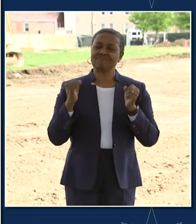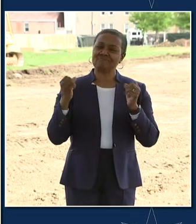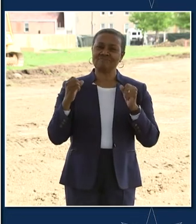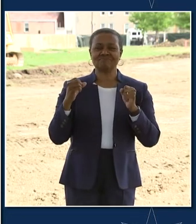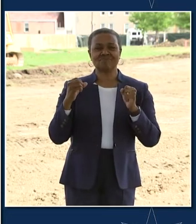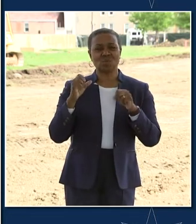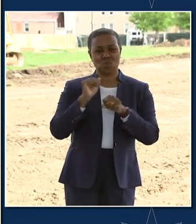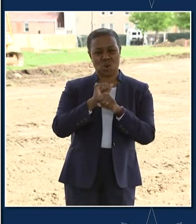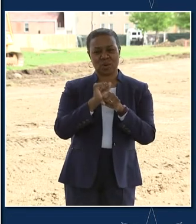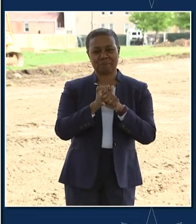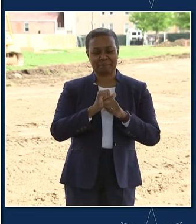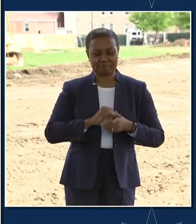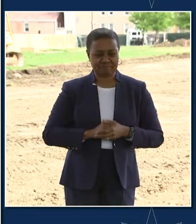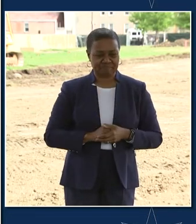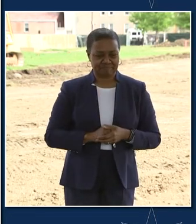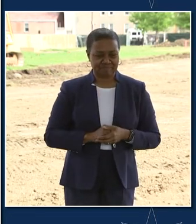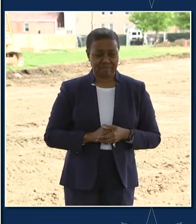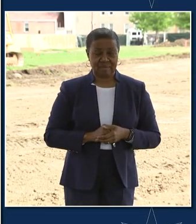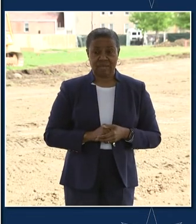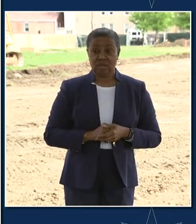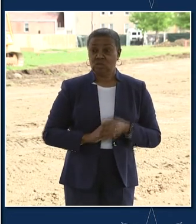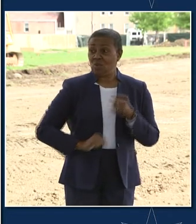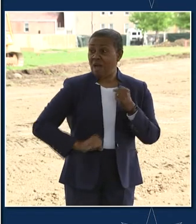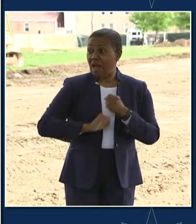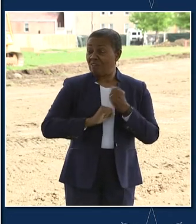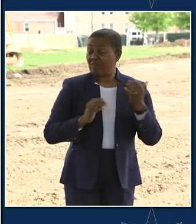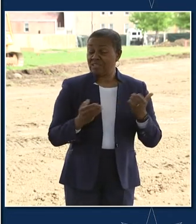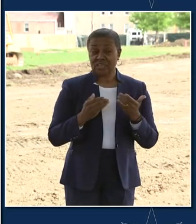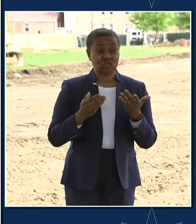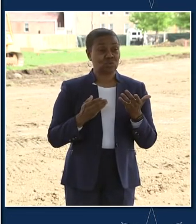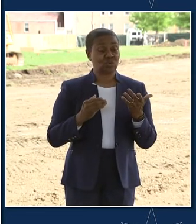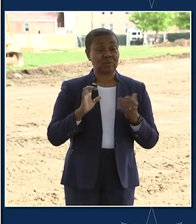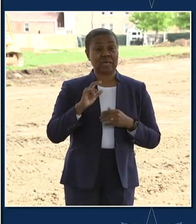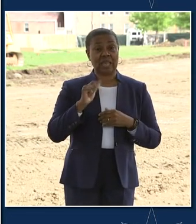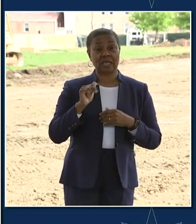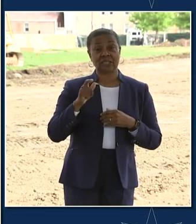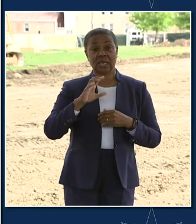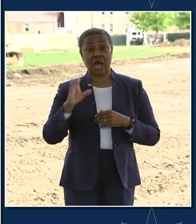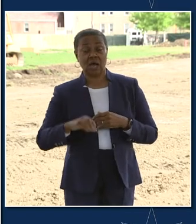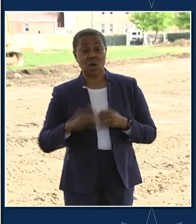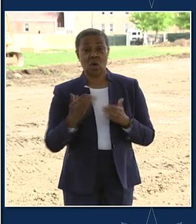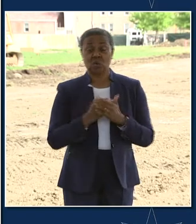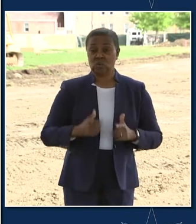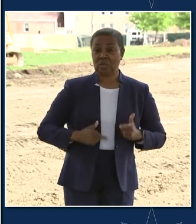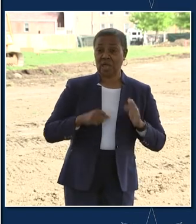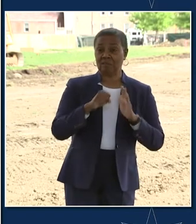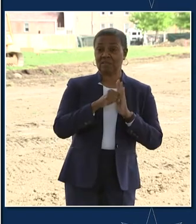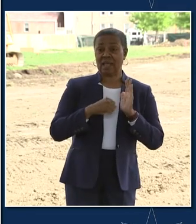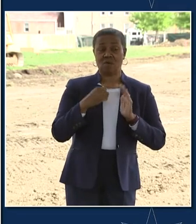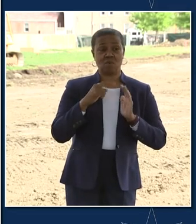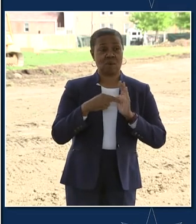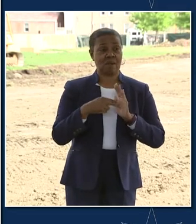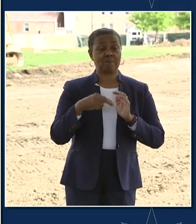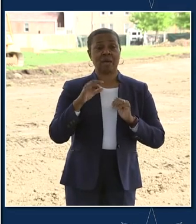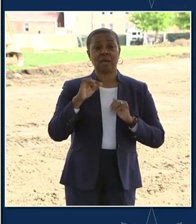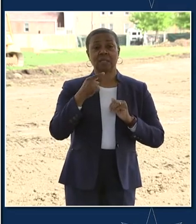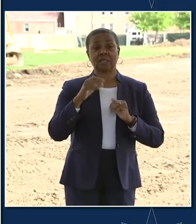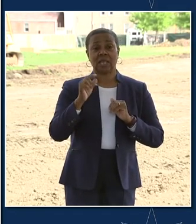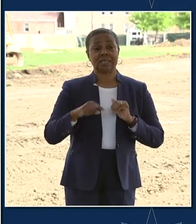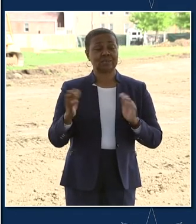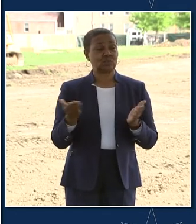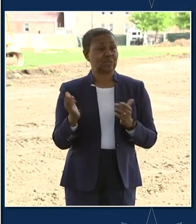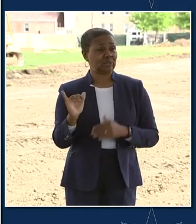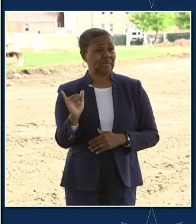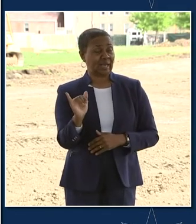endeavor. To all the advocates that are here, to Enlace Chicago, New Life, State Representative Edgar Gonzalez, who's here with us